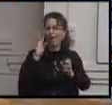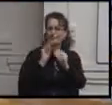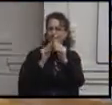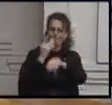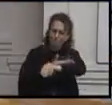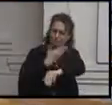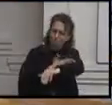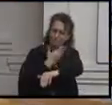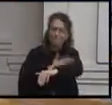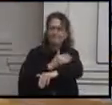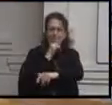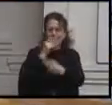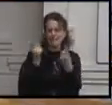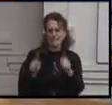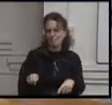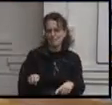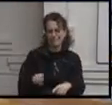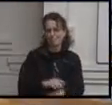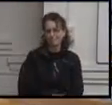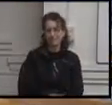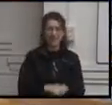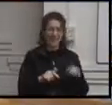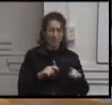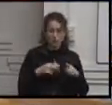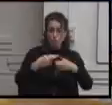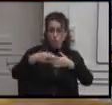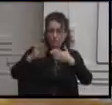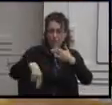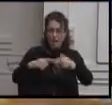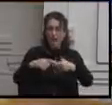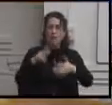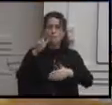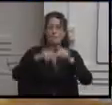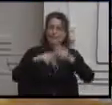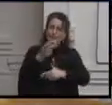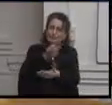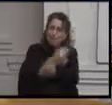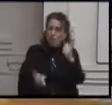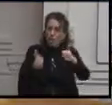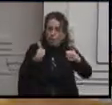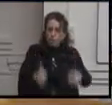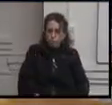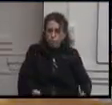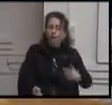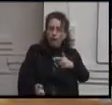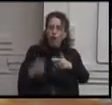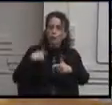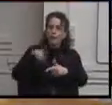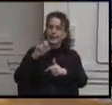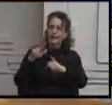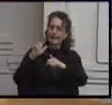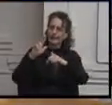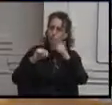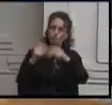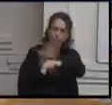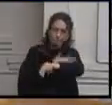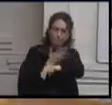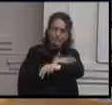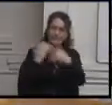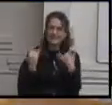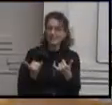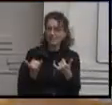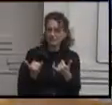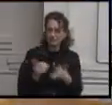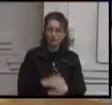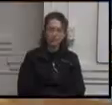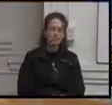year after year, which has led to this project. So while you can look at these expenses and say, what does it cost to keep Station 2